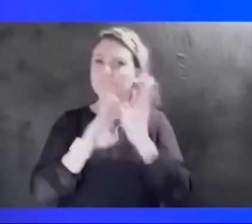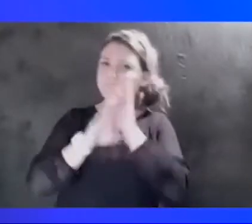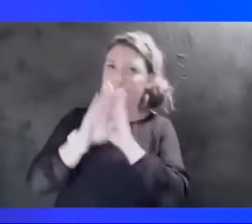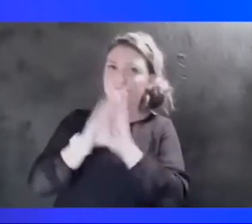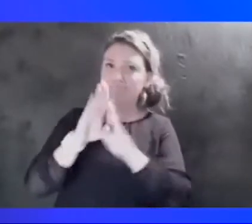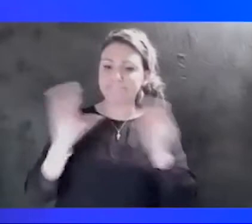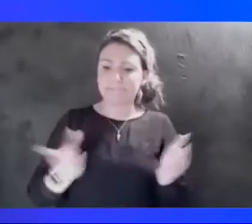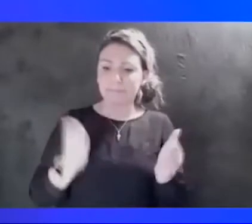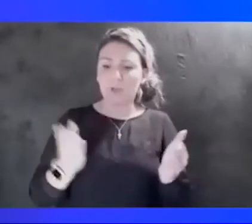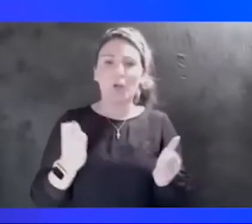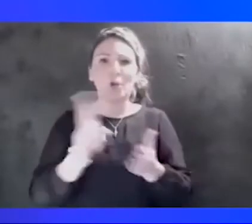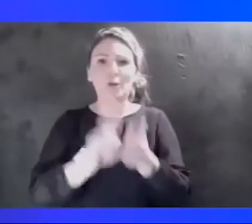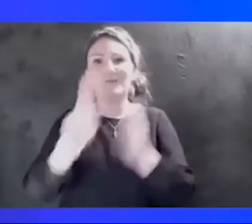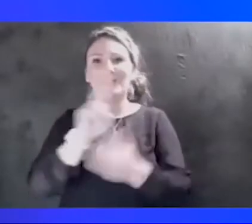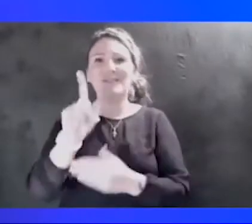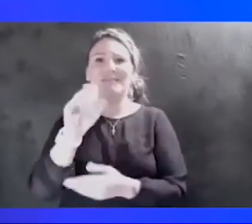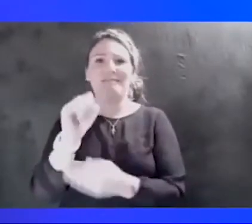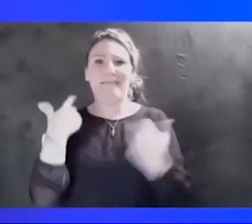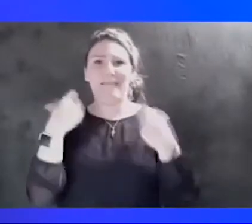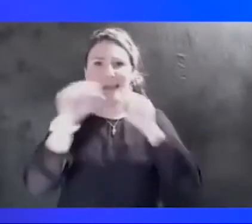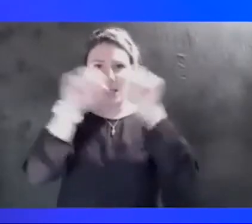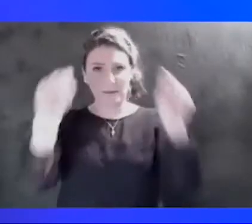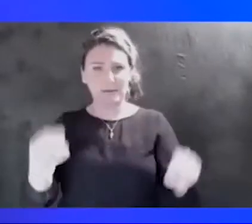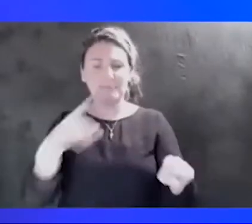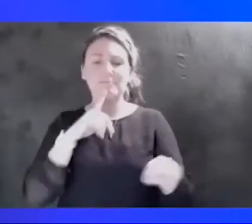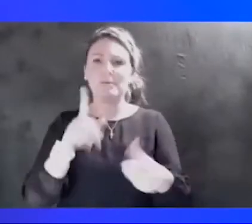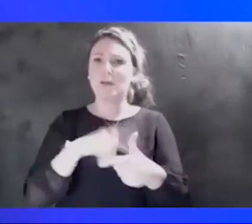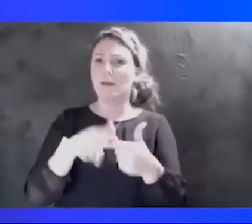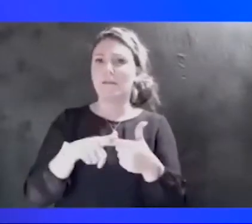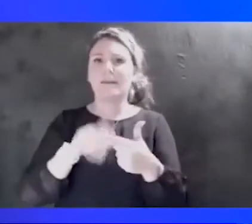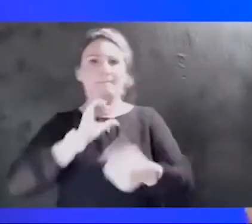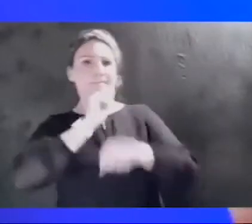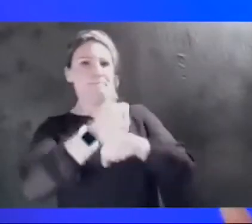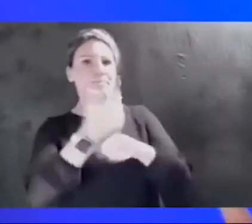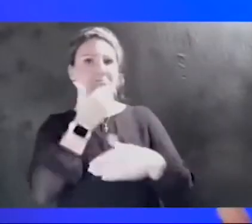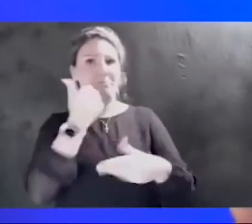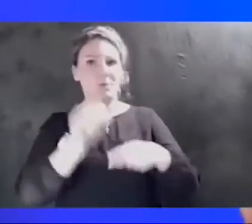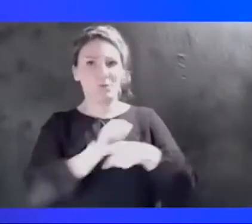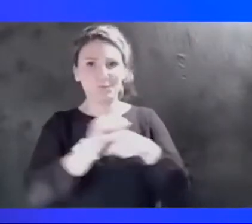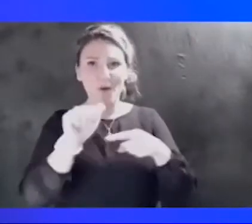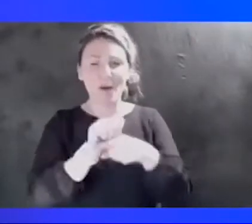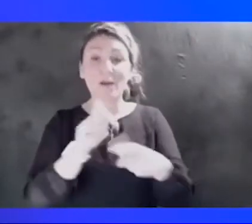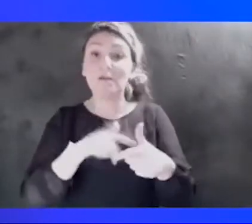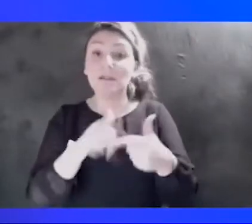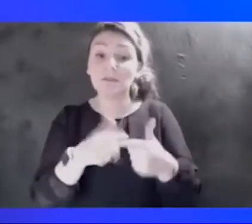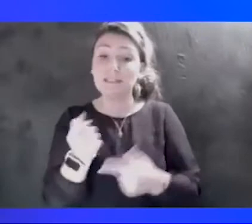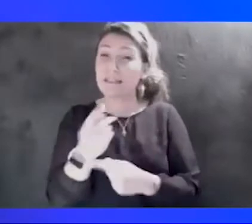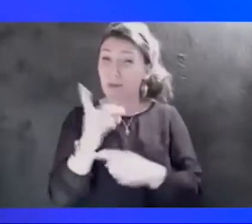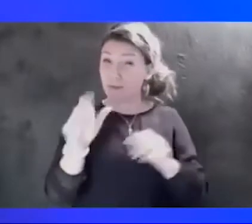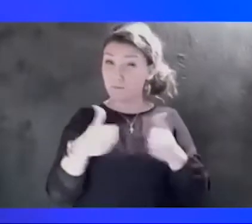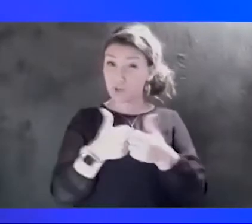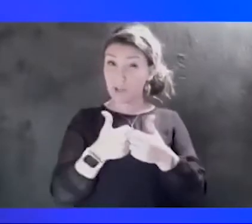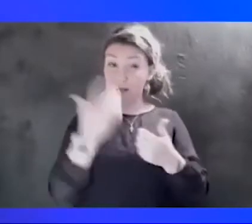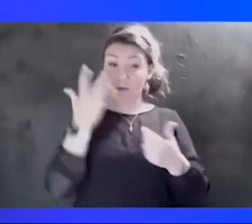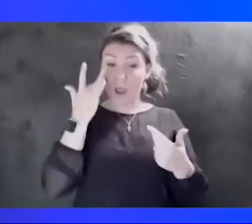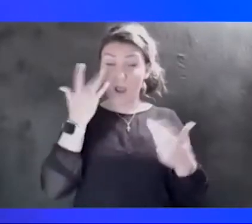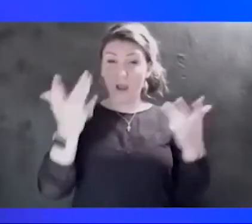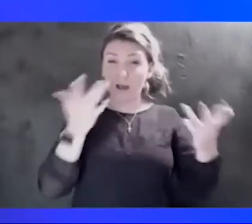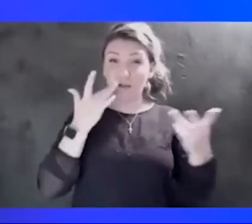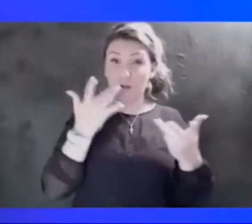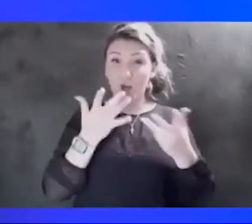Kansas Health System and putting those into best practices. And it was a little bit of a challenge because of the way COVID rolled out across